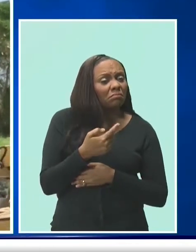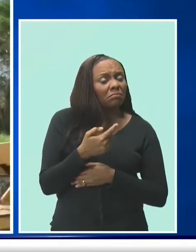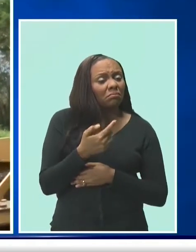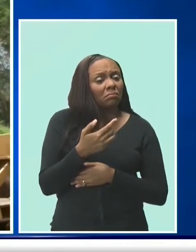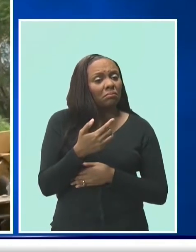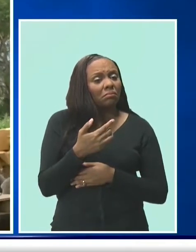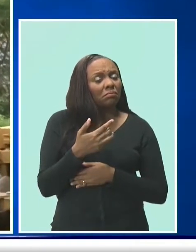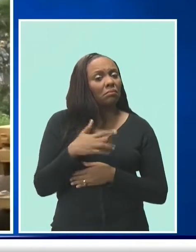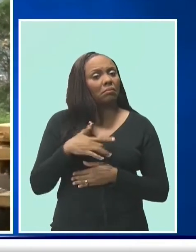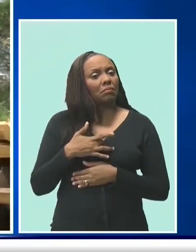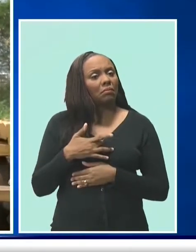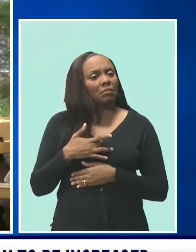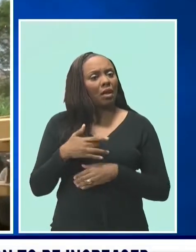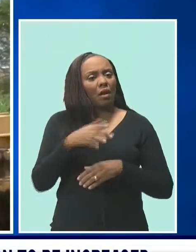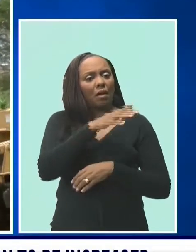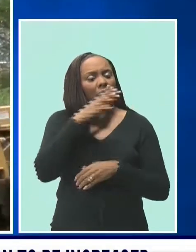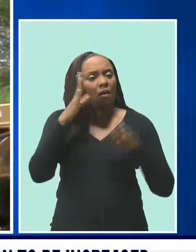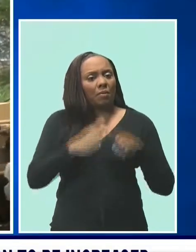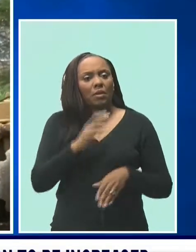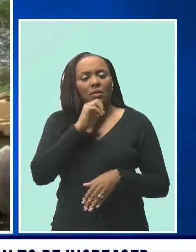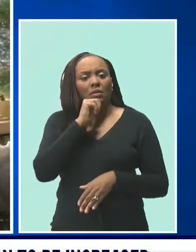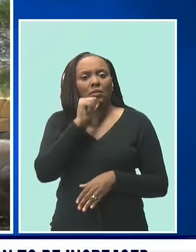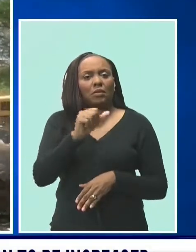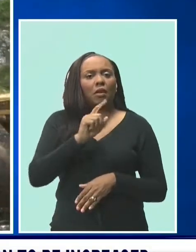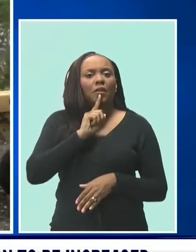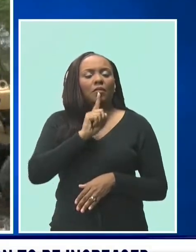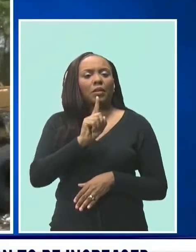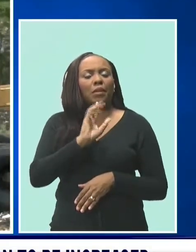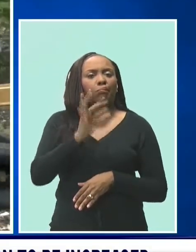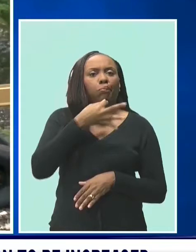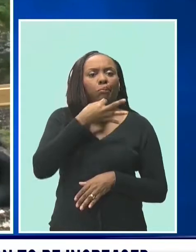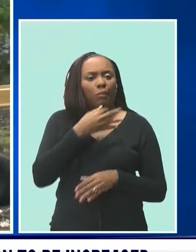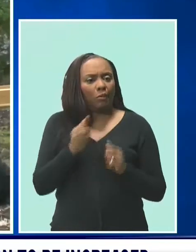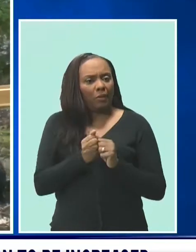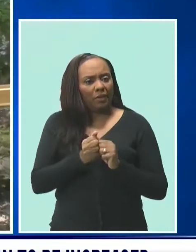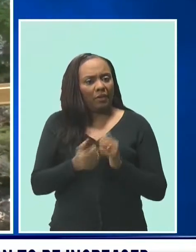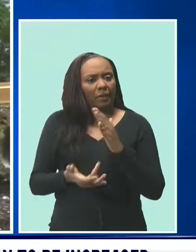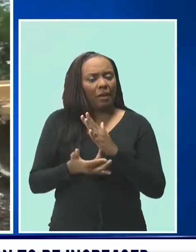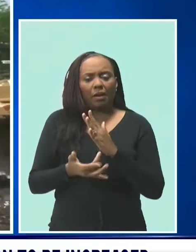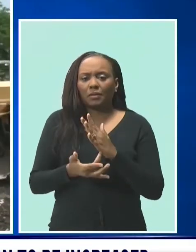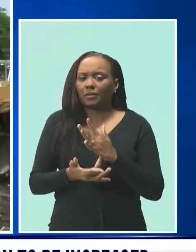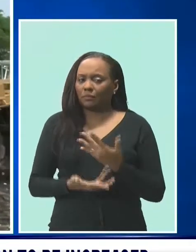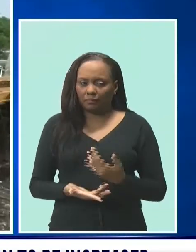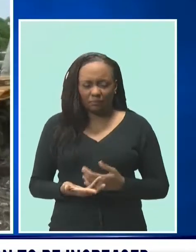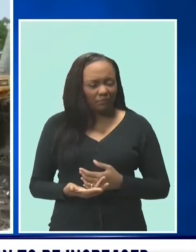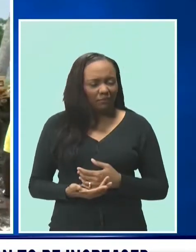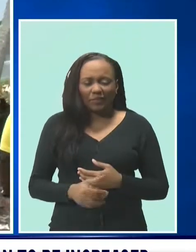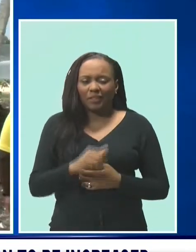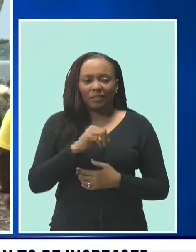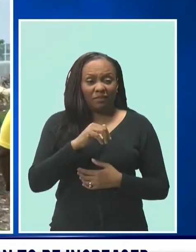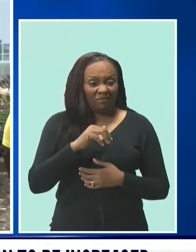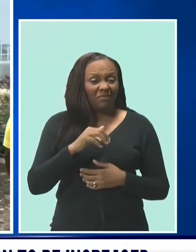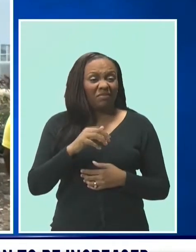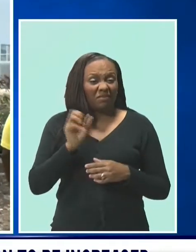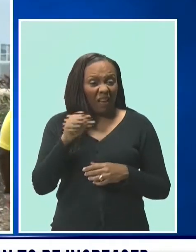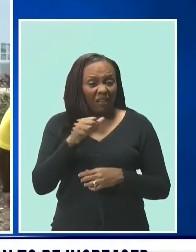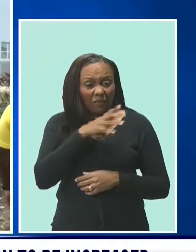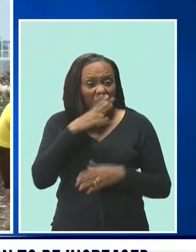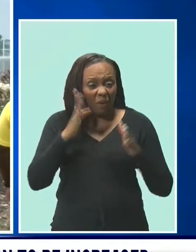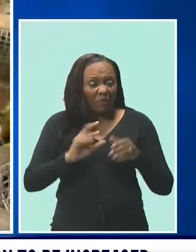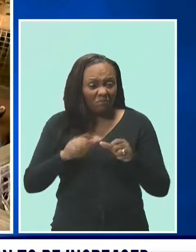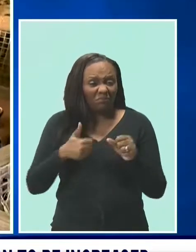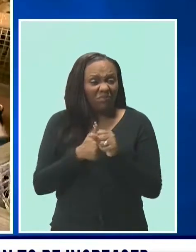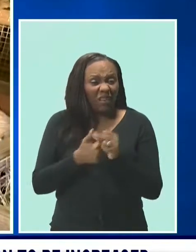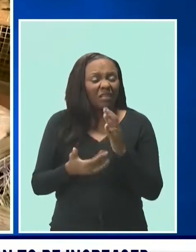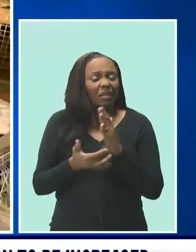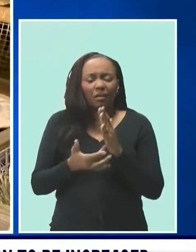have not kept up to date with developments in technology as relates to cultivation of crops, as relates